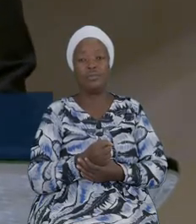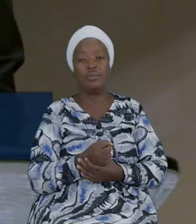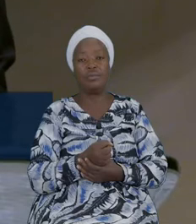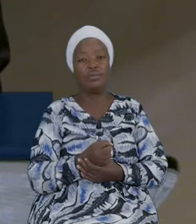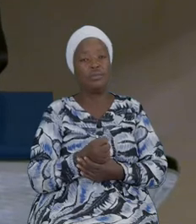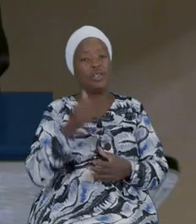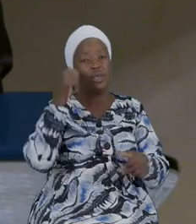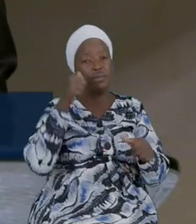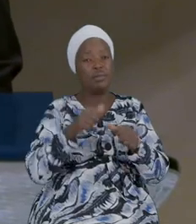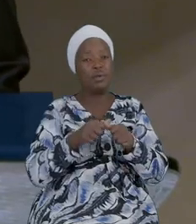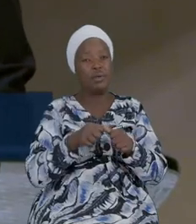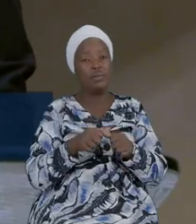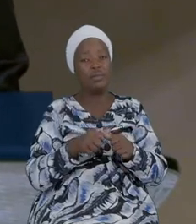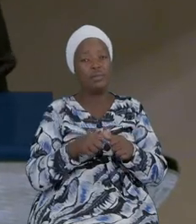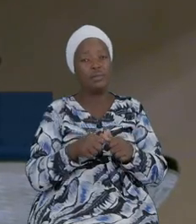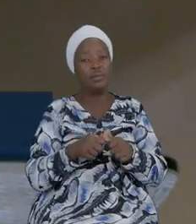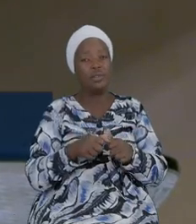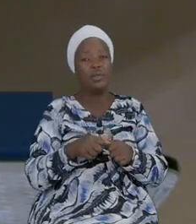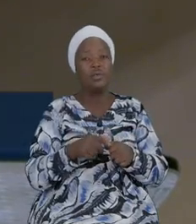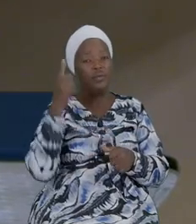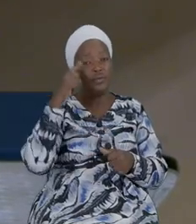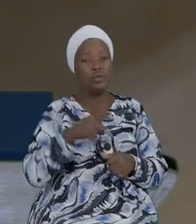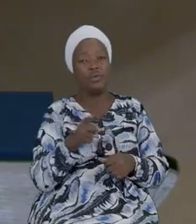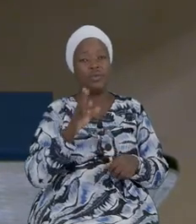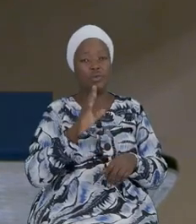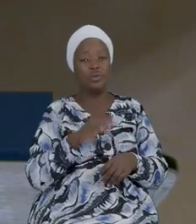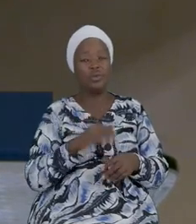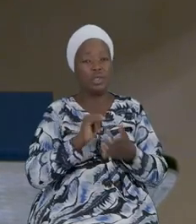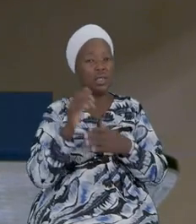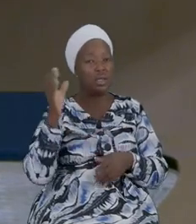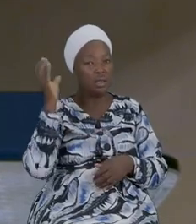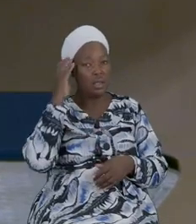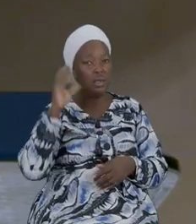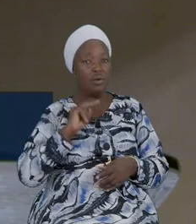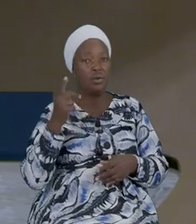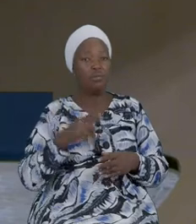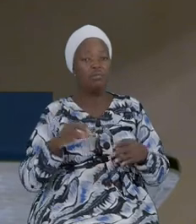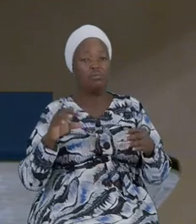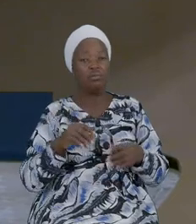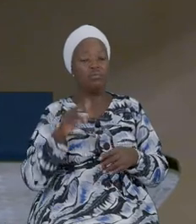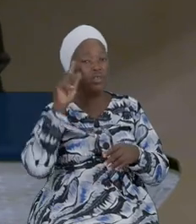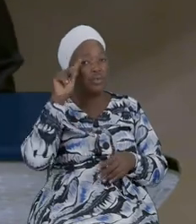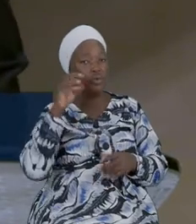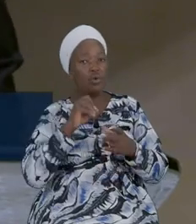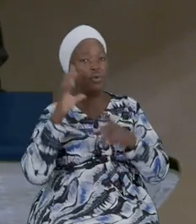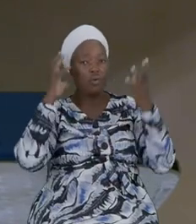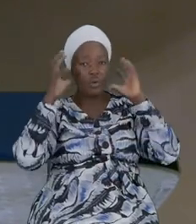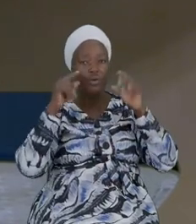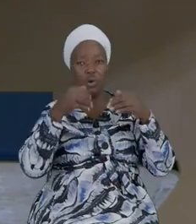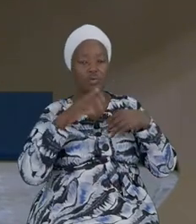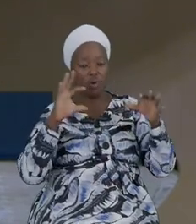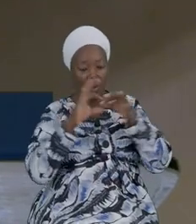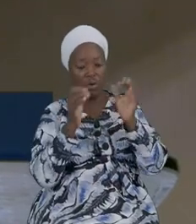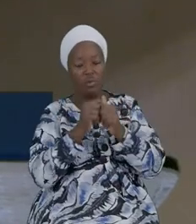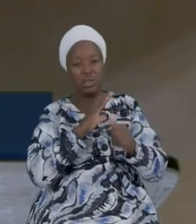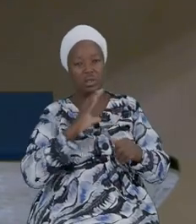Remember, for those of you on radio and television, you need to connect with Christ. And that number